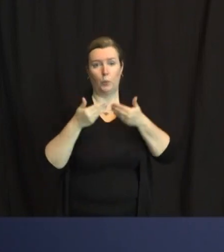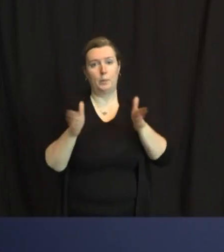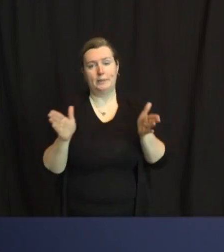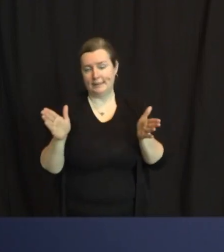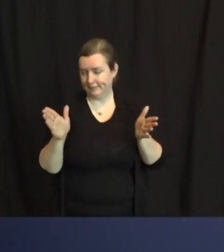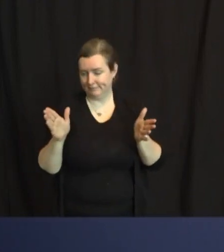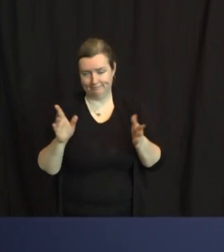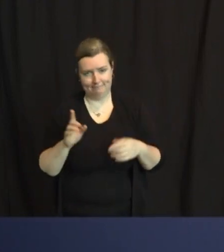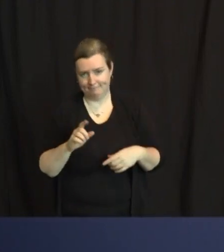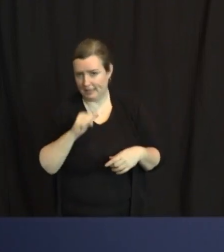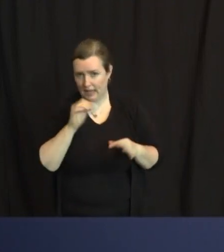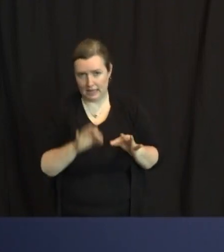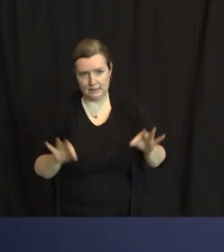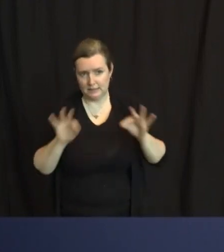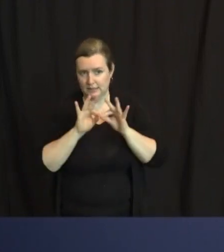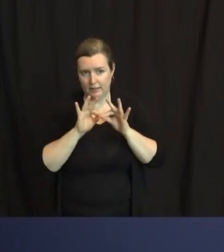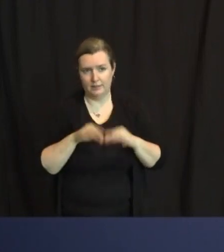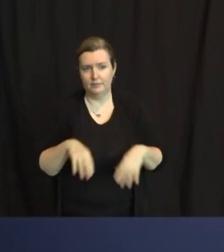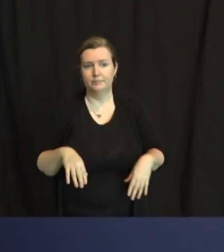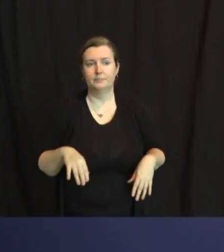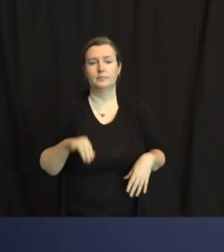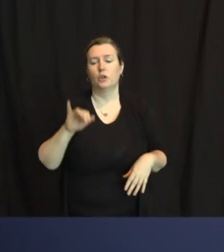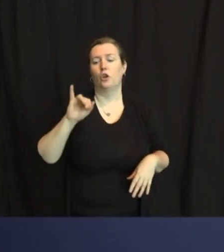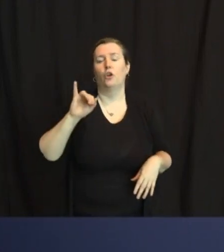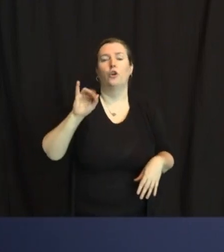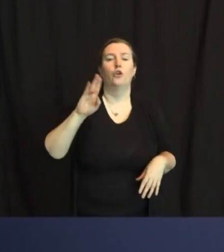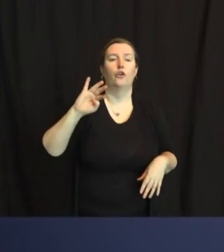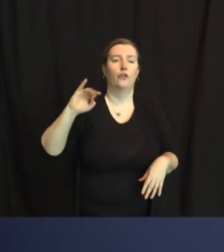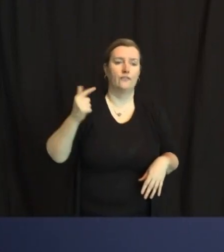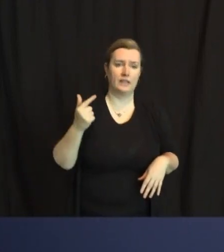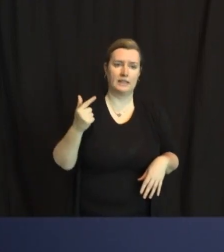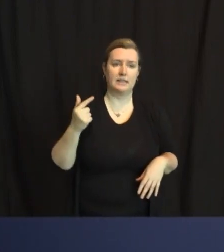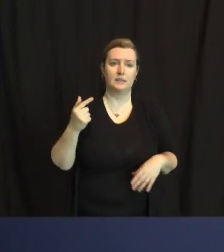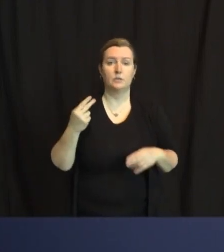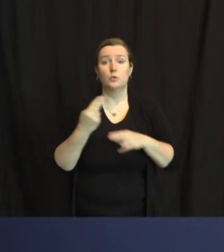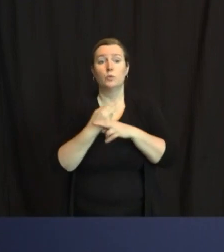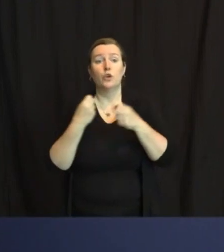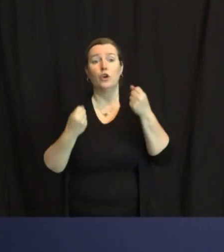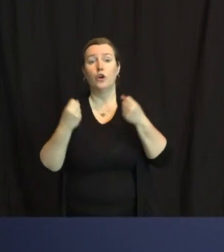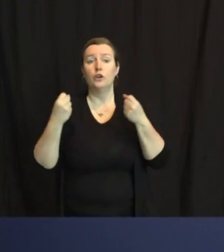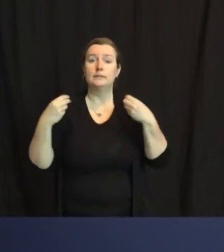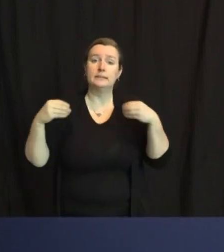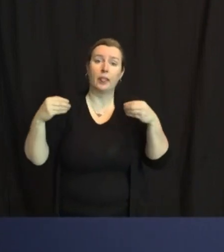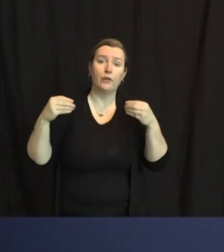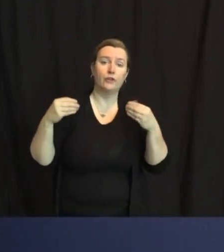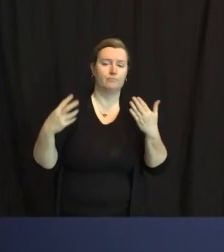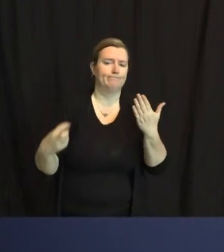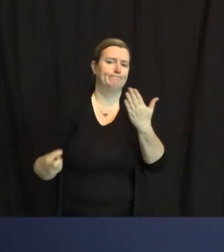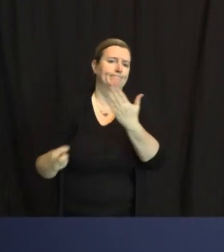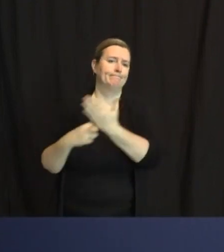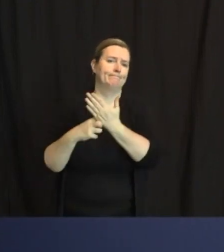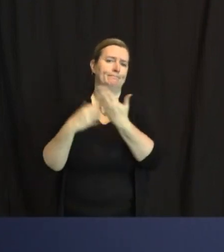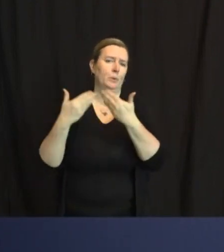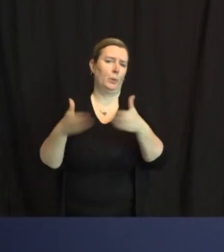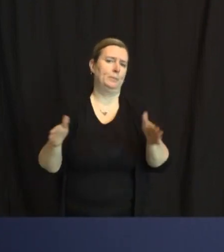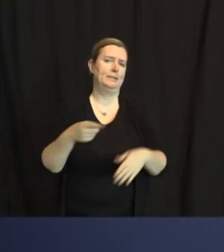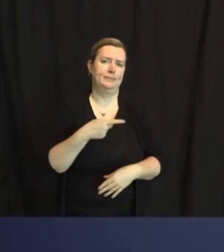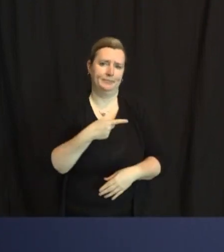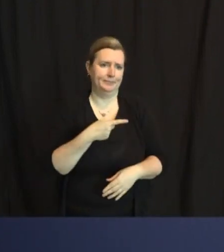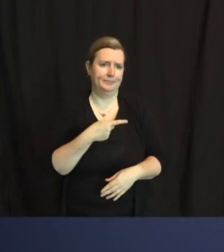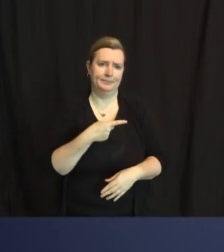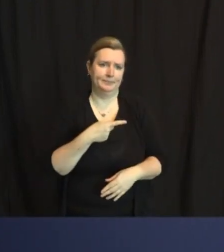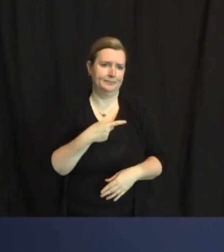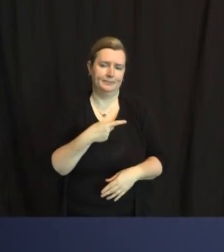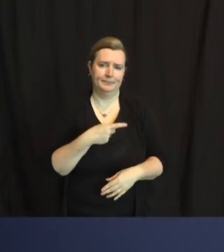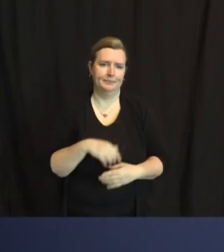In Irvington, a used car lot dealer was cited for being open for business.